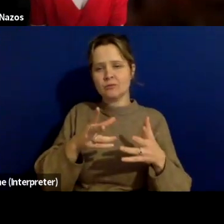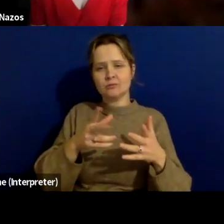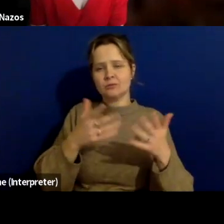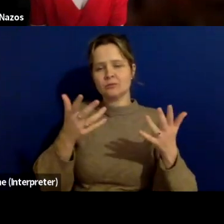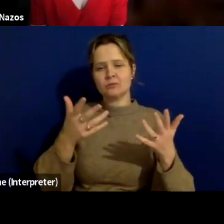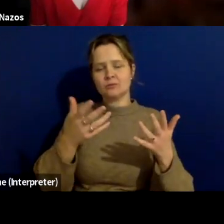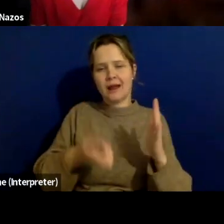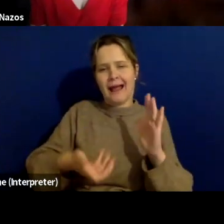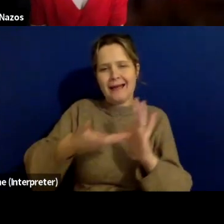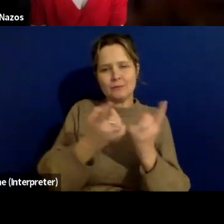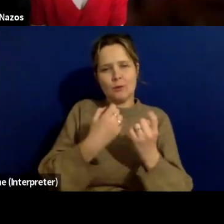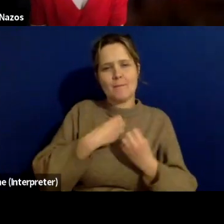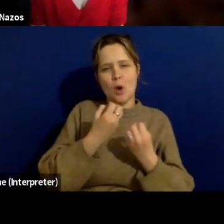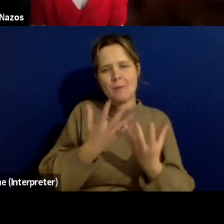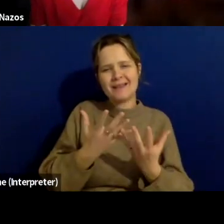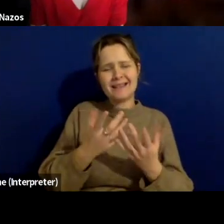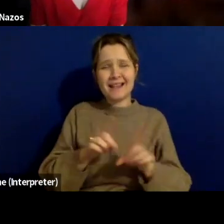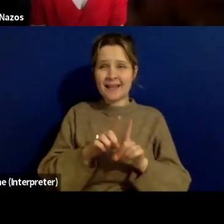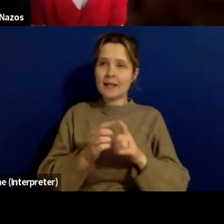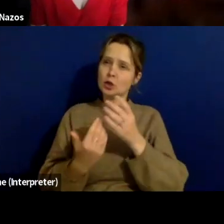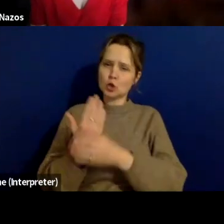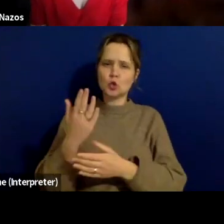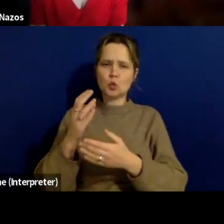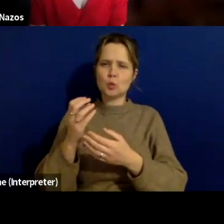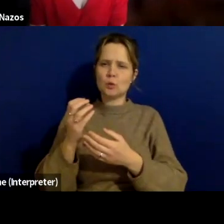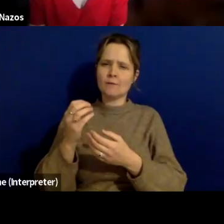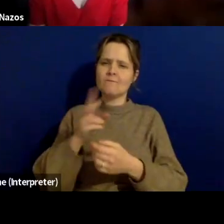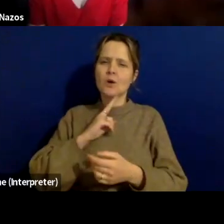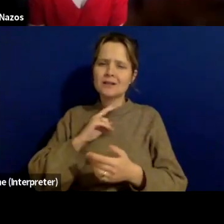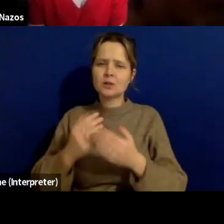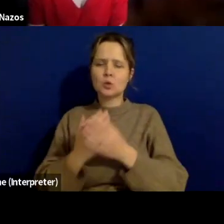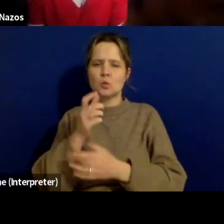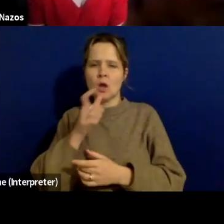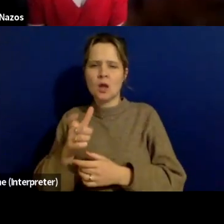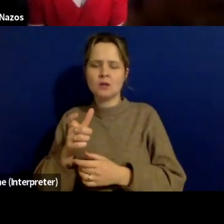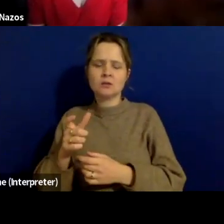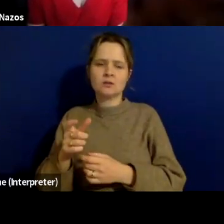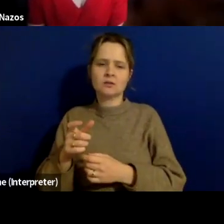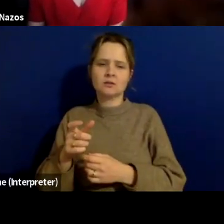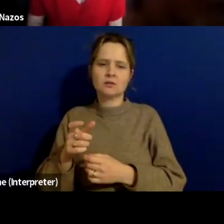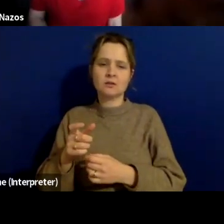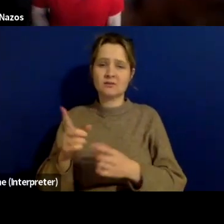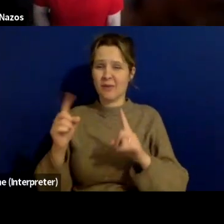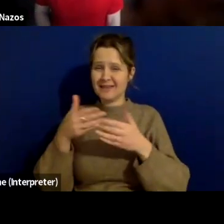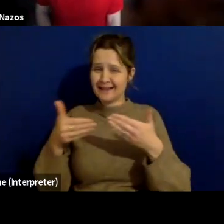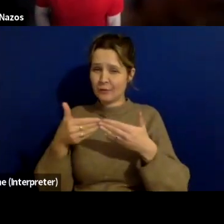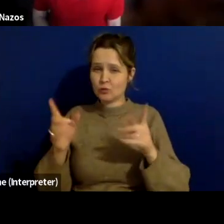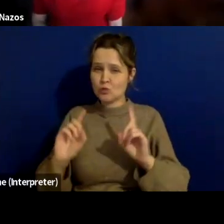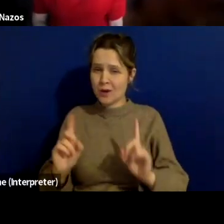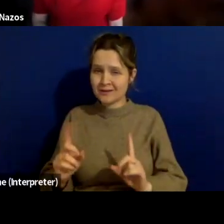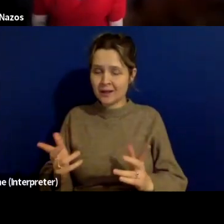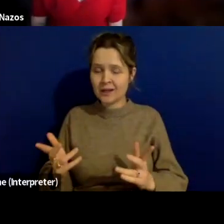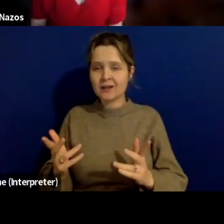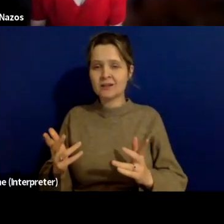it's a new voice of it, it's a new language, it's together with a new language, what this language carries behind.